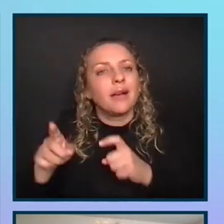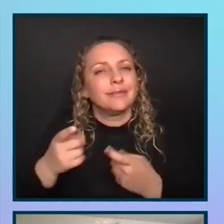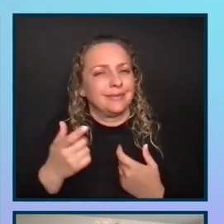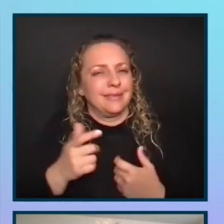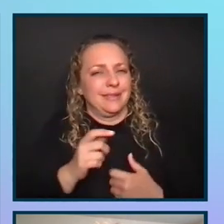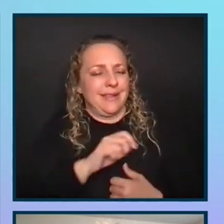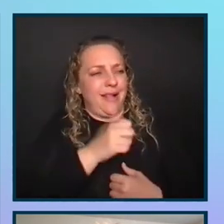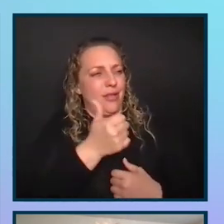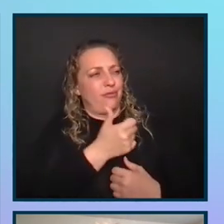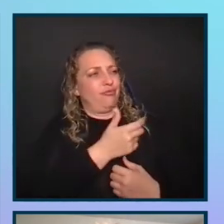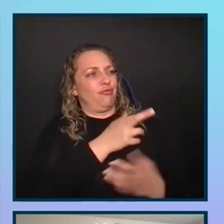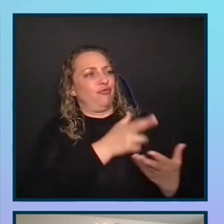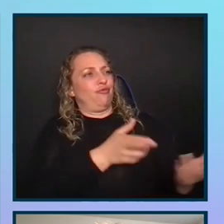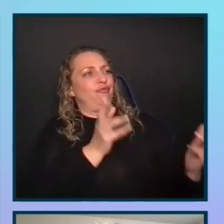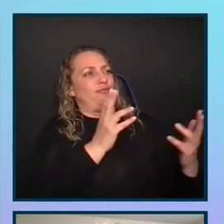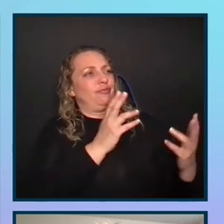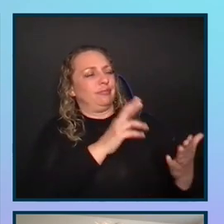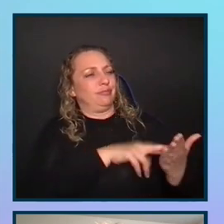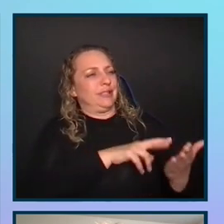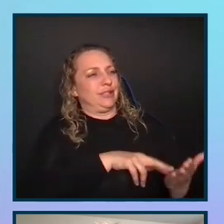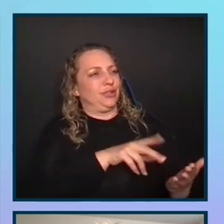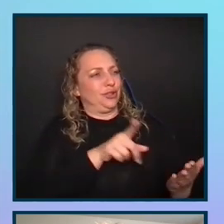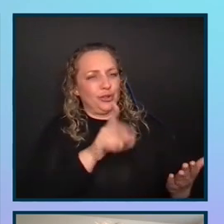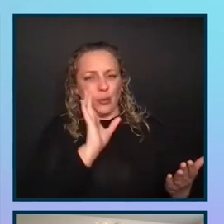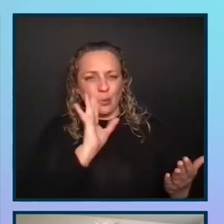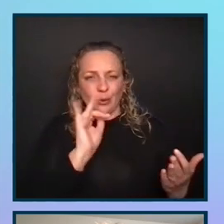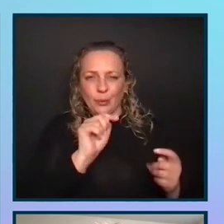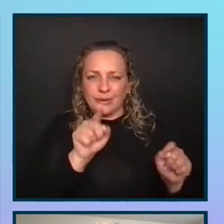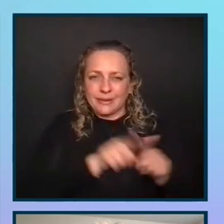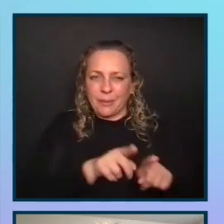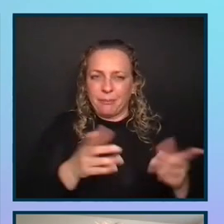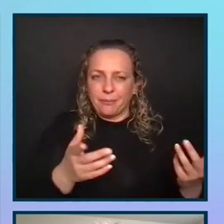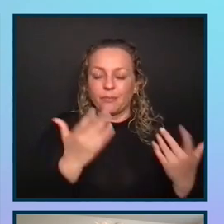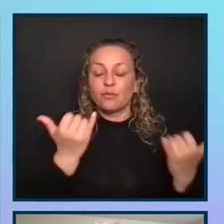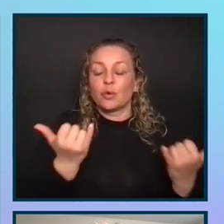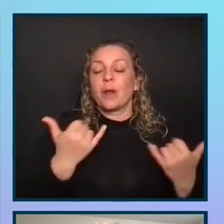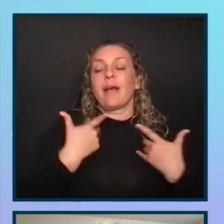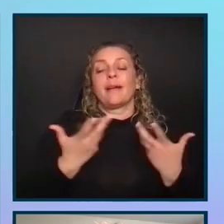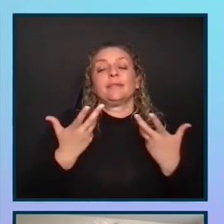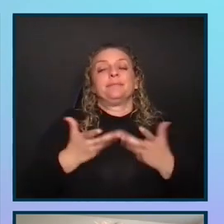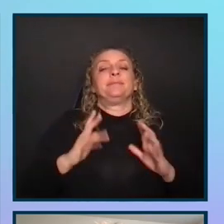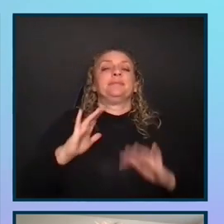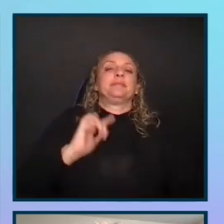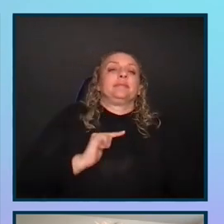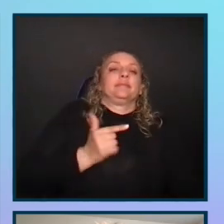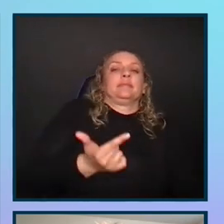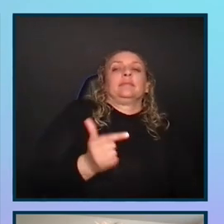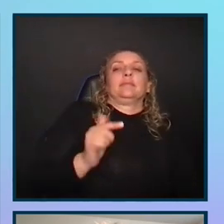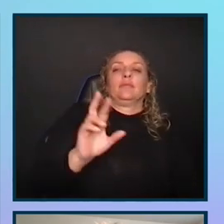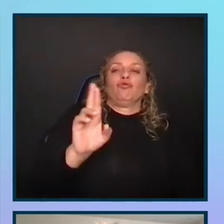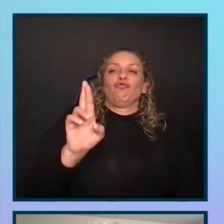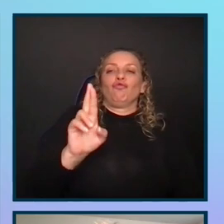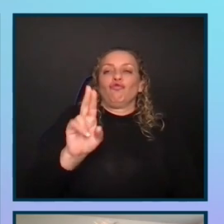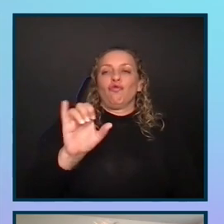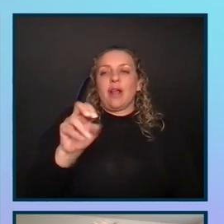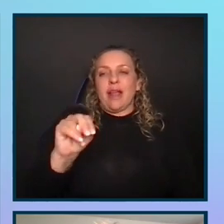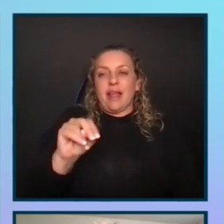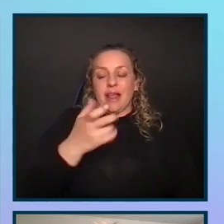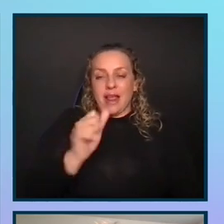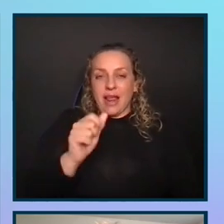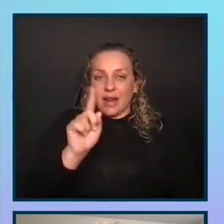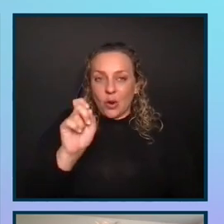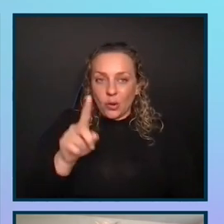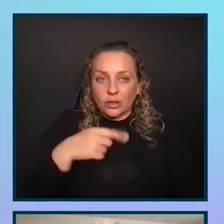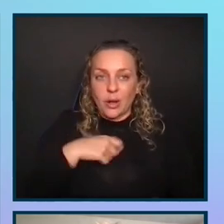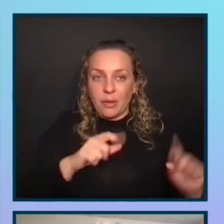I'm going to go ahead and turn it back over to Ryan. If we have any questions, I'm going to leave up a slide